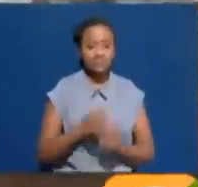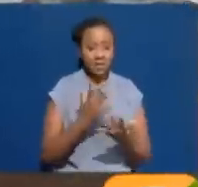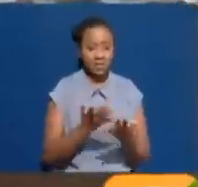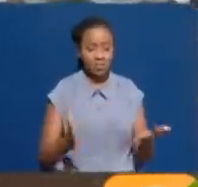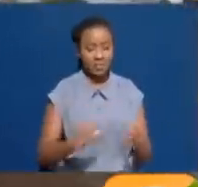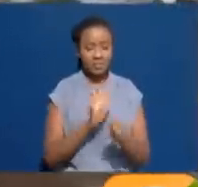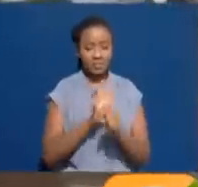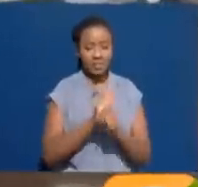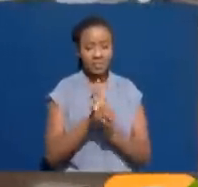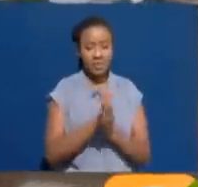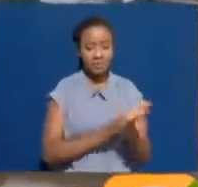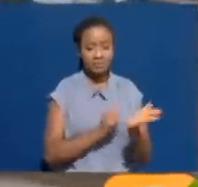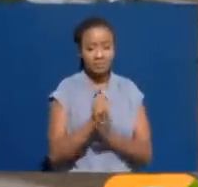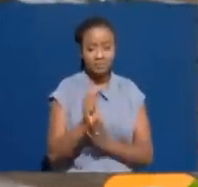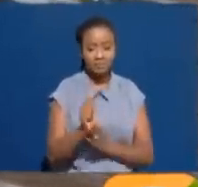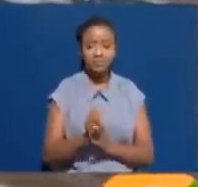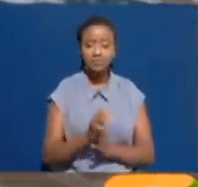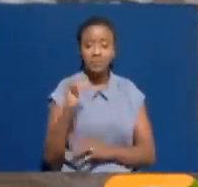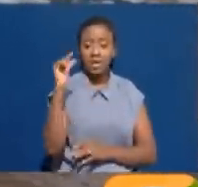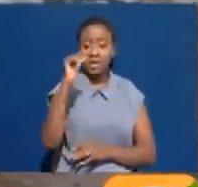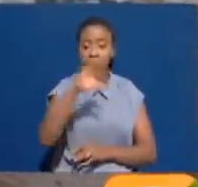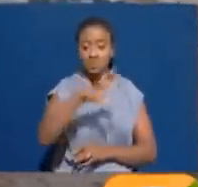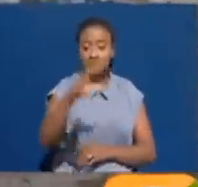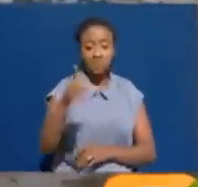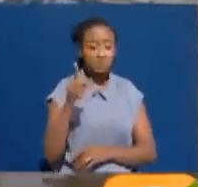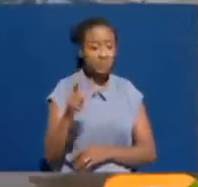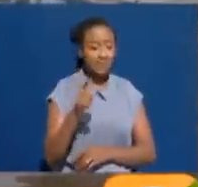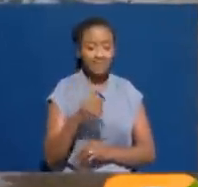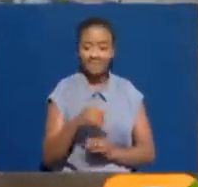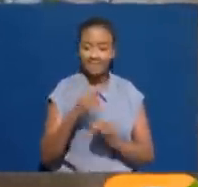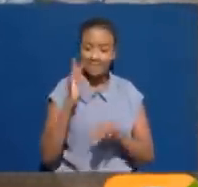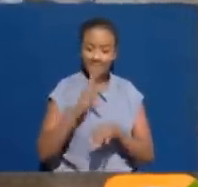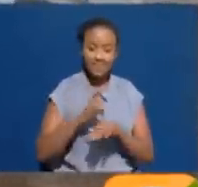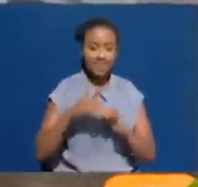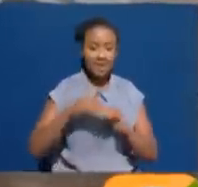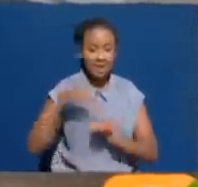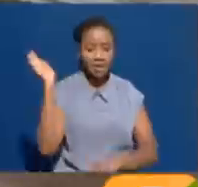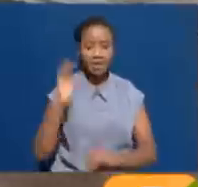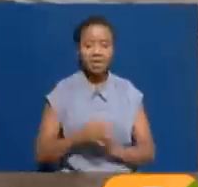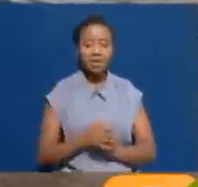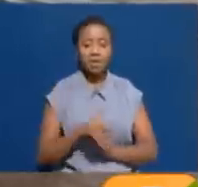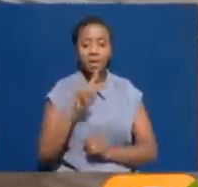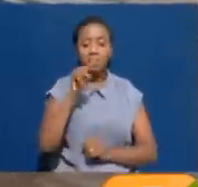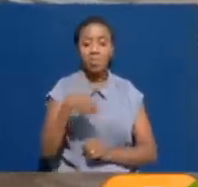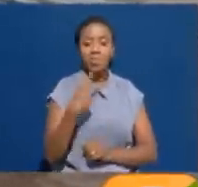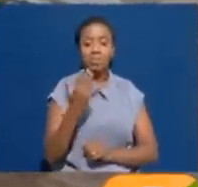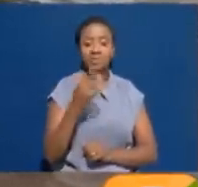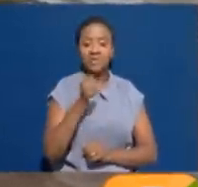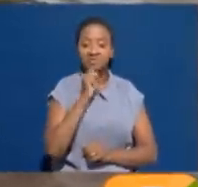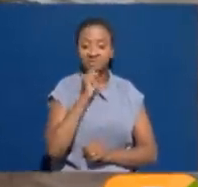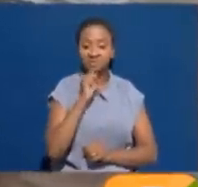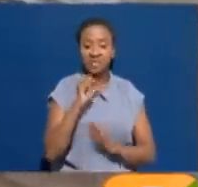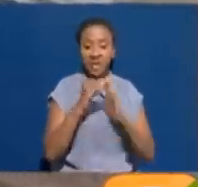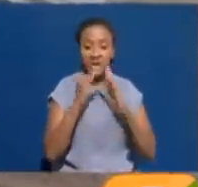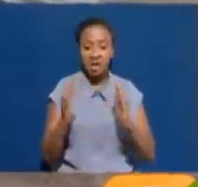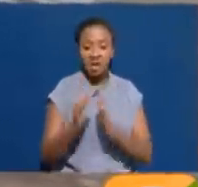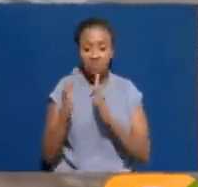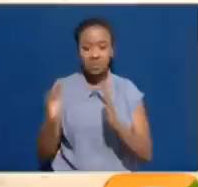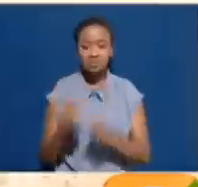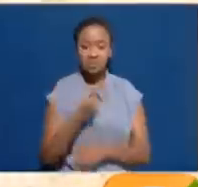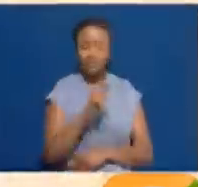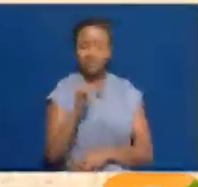and infrastructure. Garissa County leading the list of the most affected households, with 1,050 households impacted by the